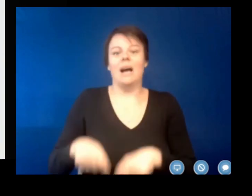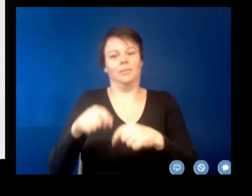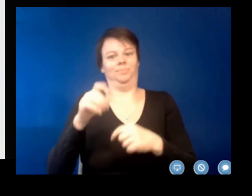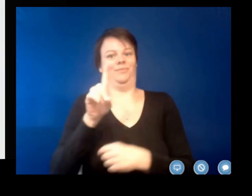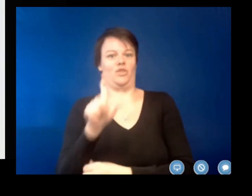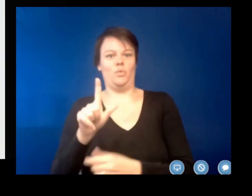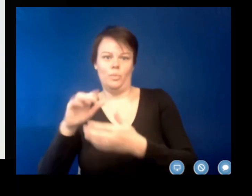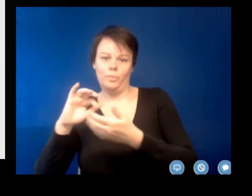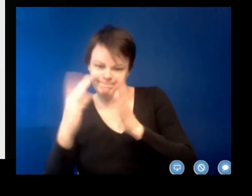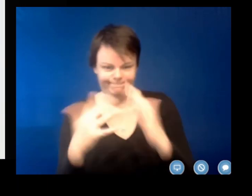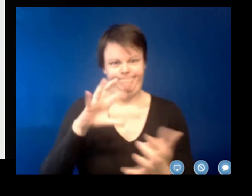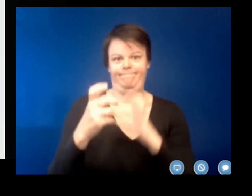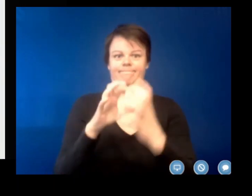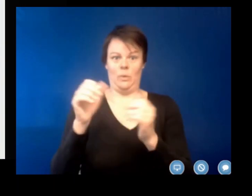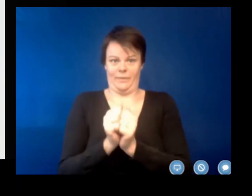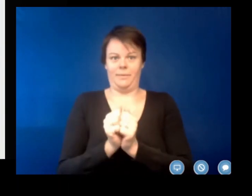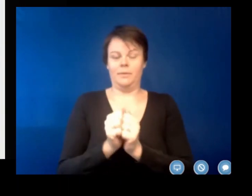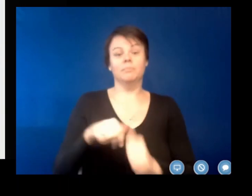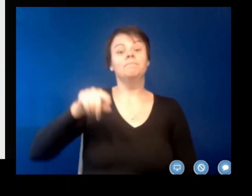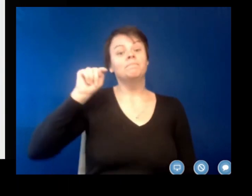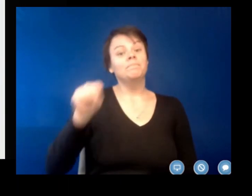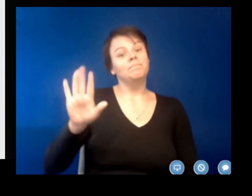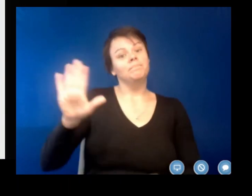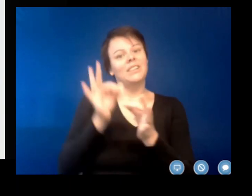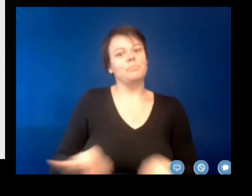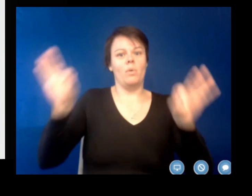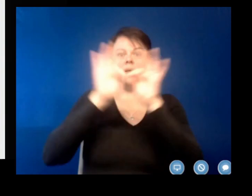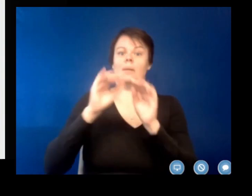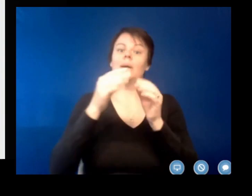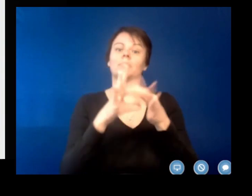society as a specific form of communication.